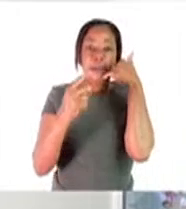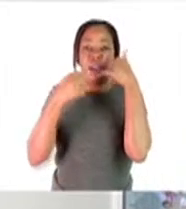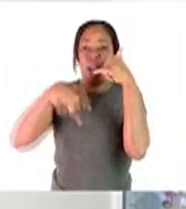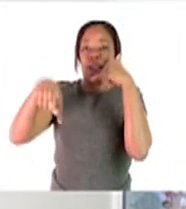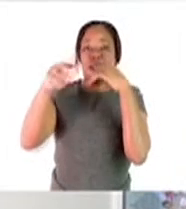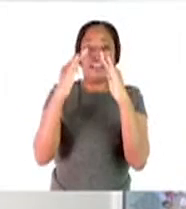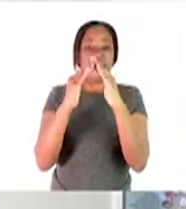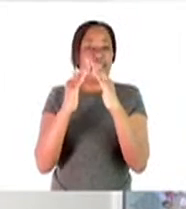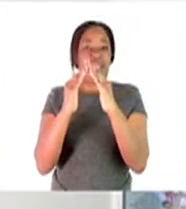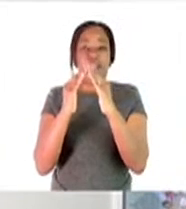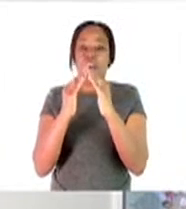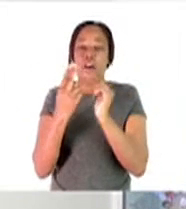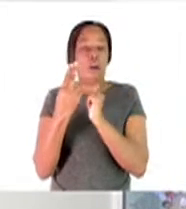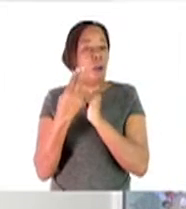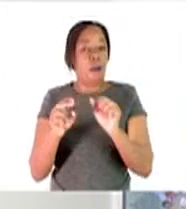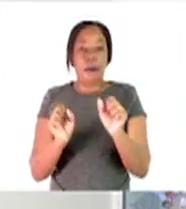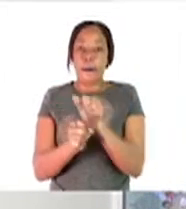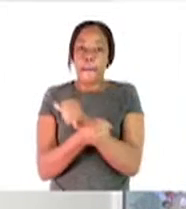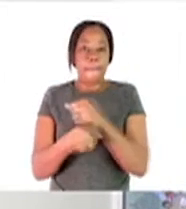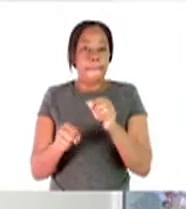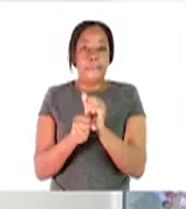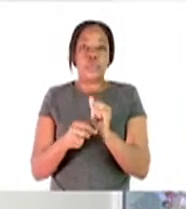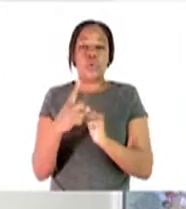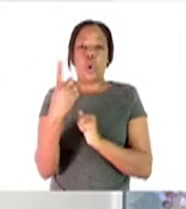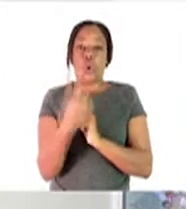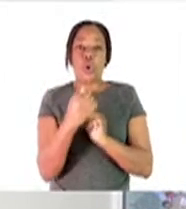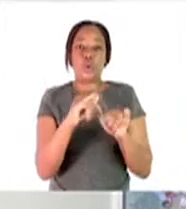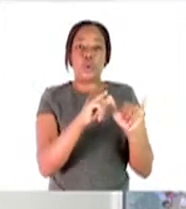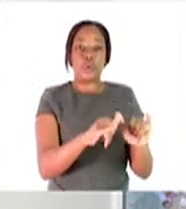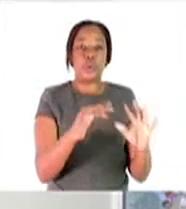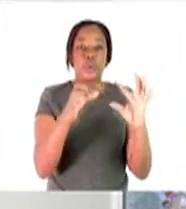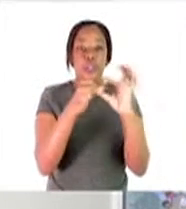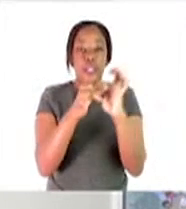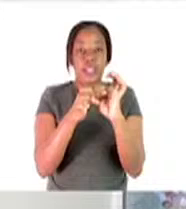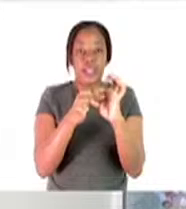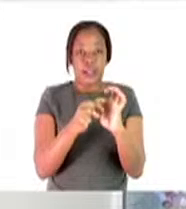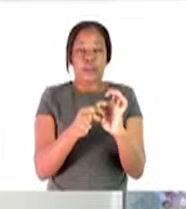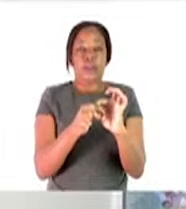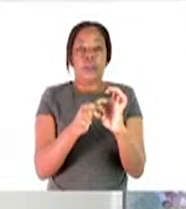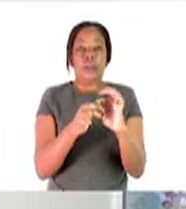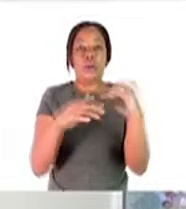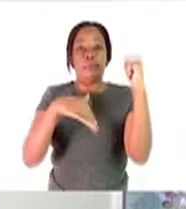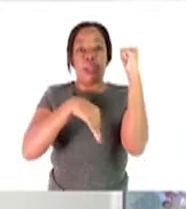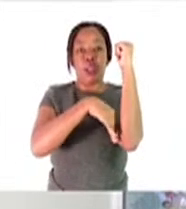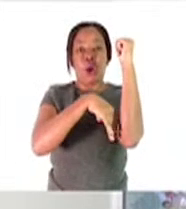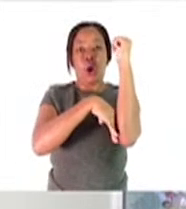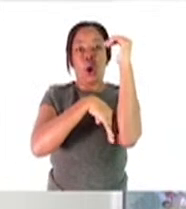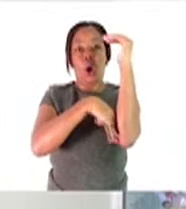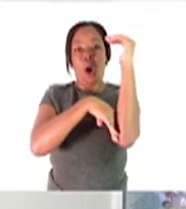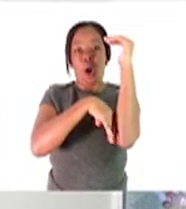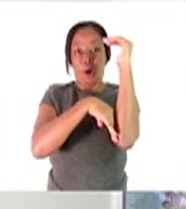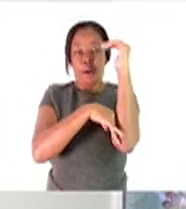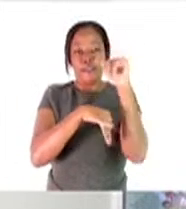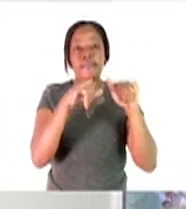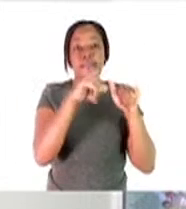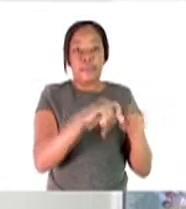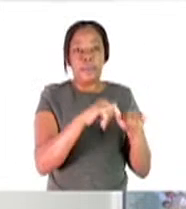at one place, or in the office. It rings and I answer as such. What is